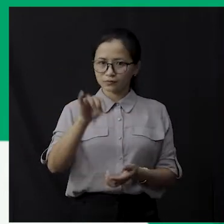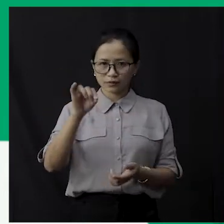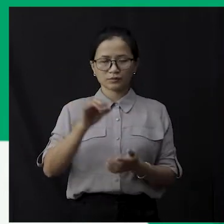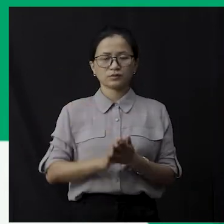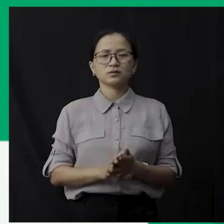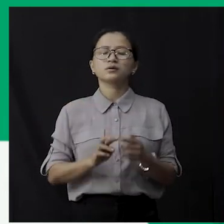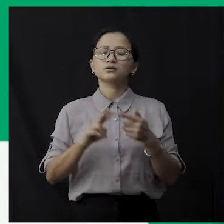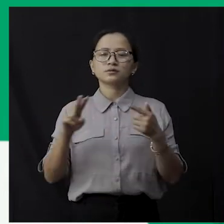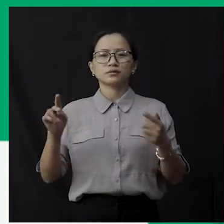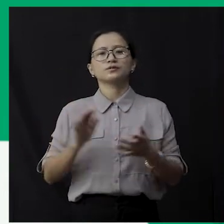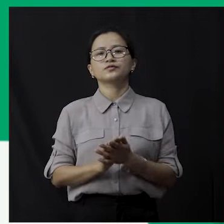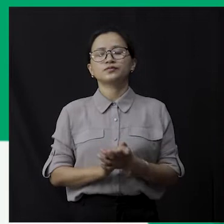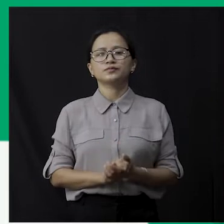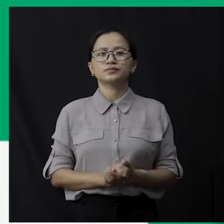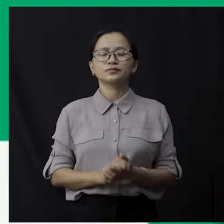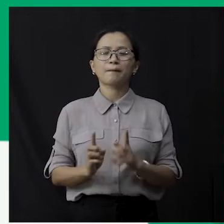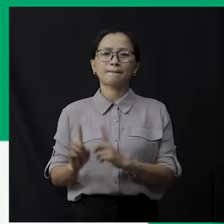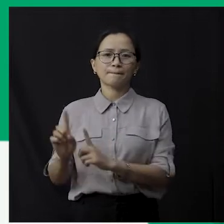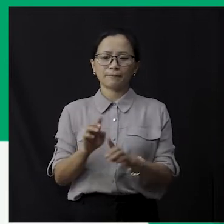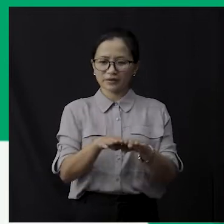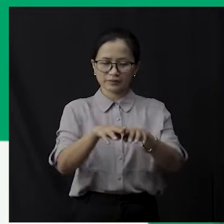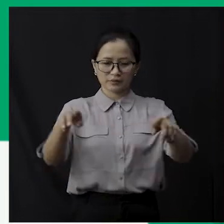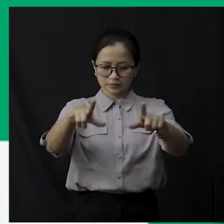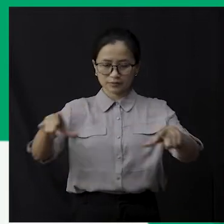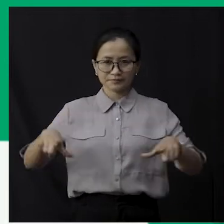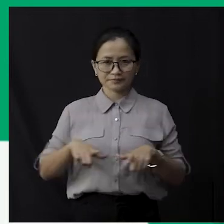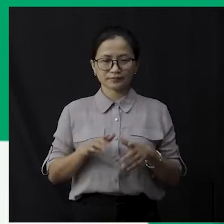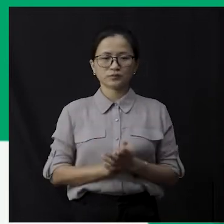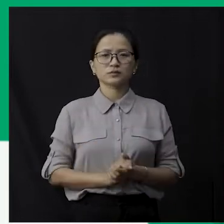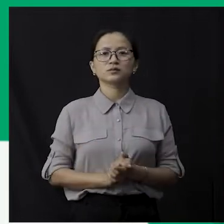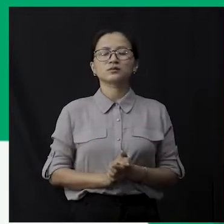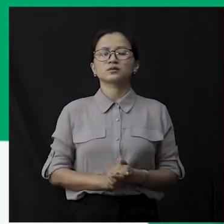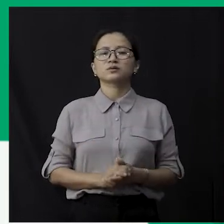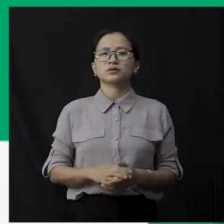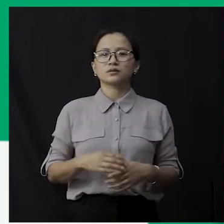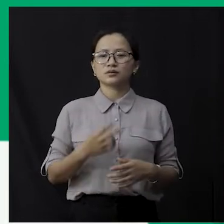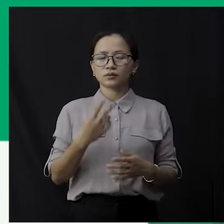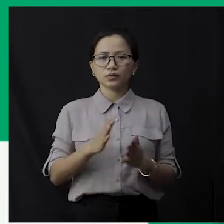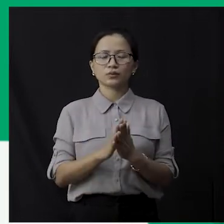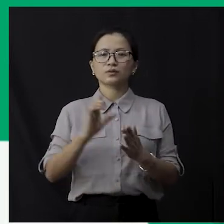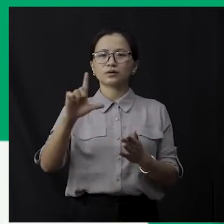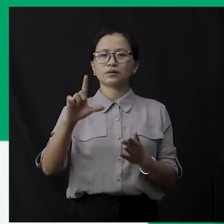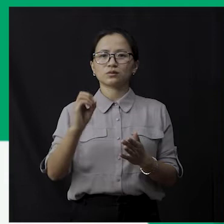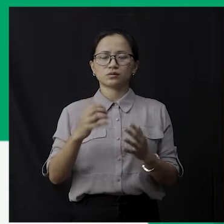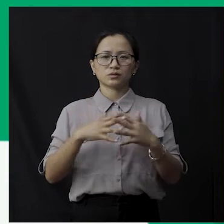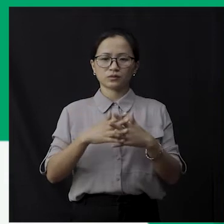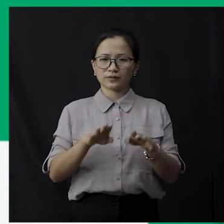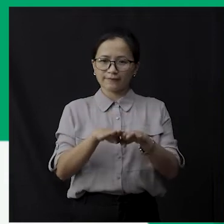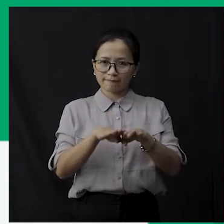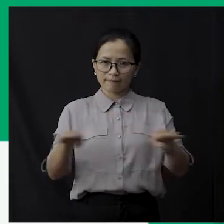right? So students, the low, okay, low, L-O-W, the low